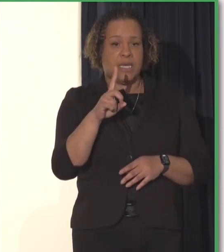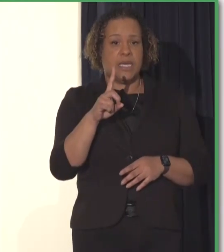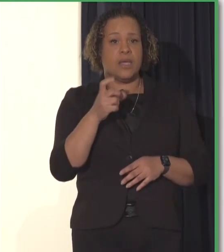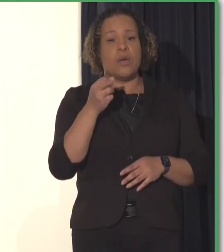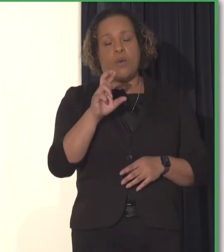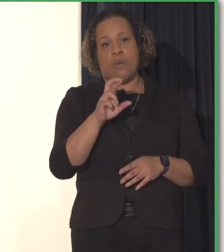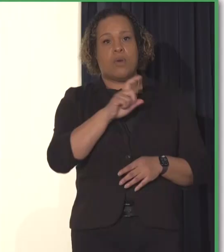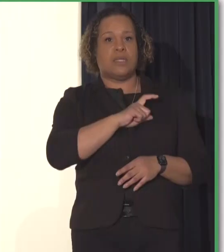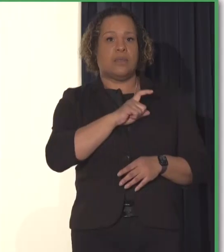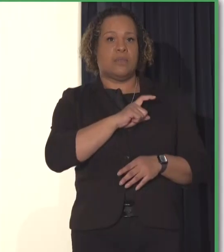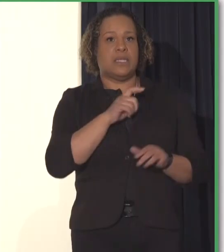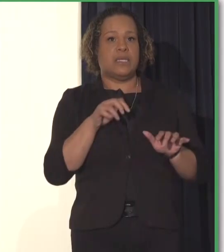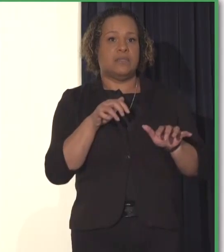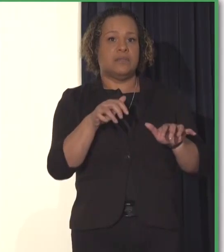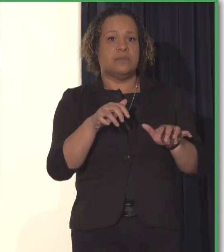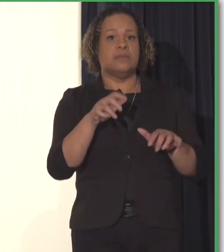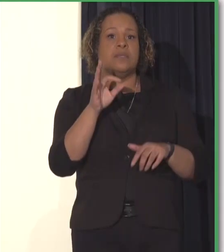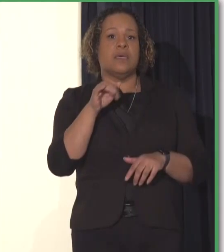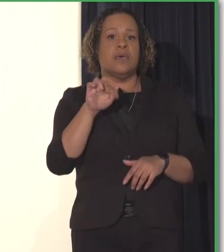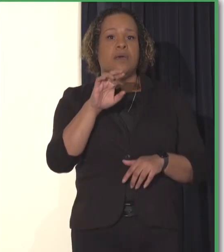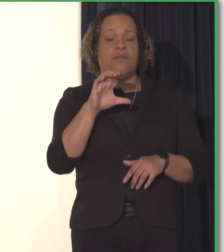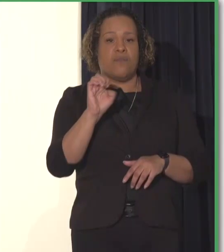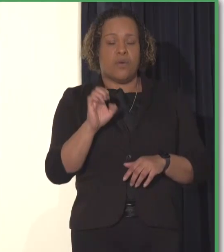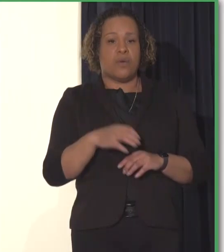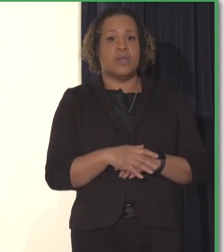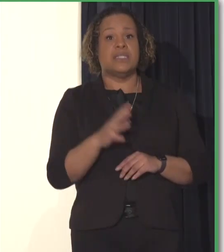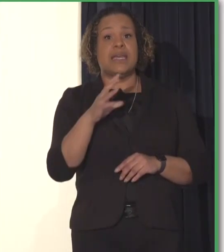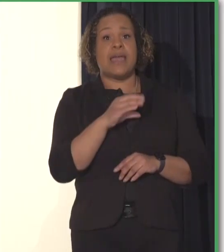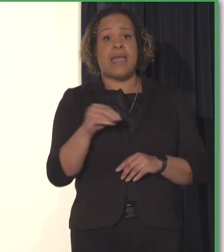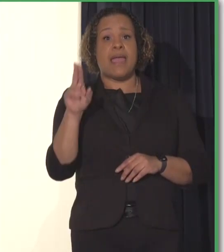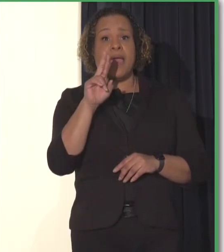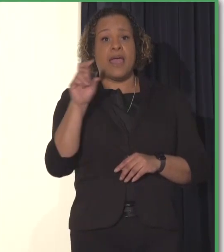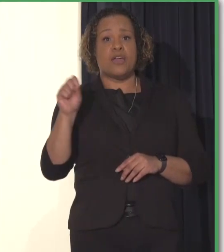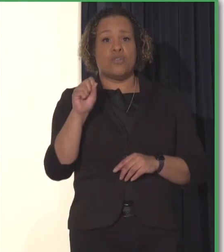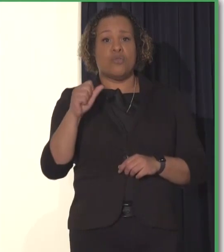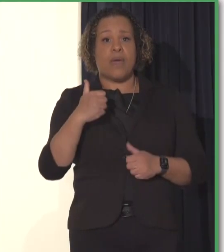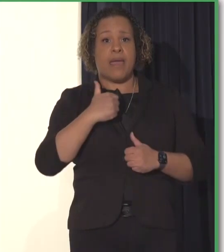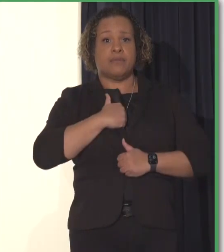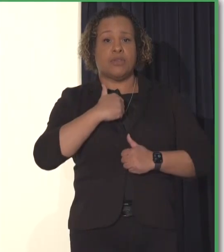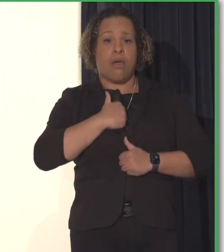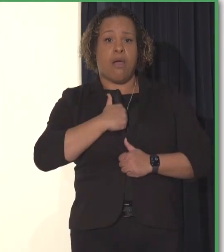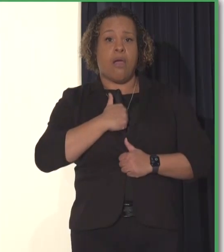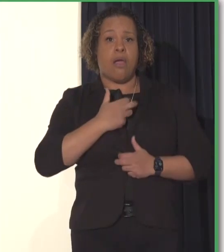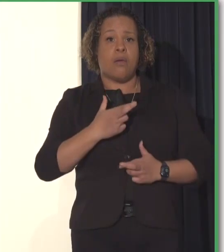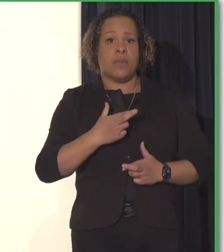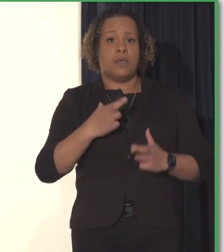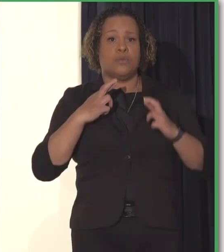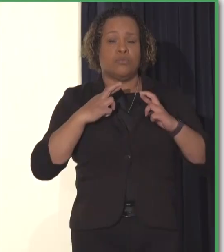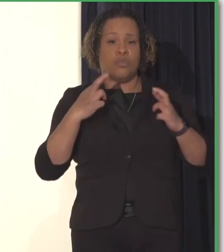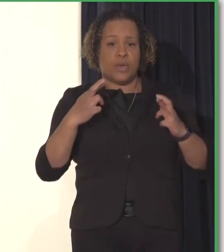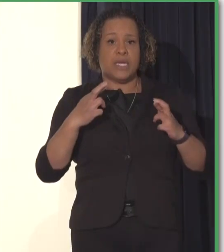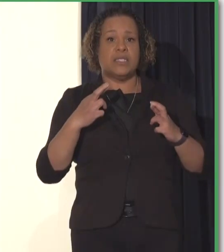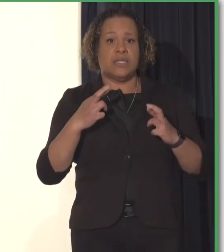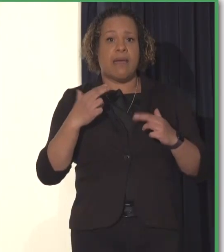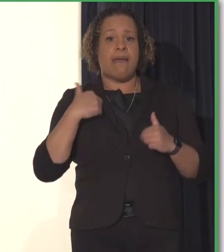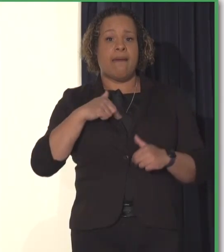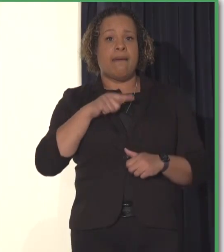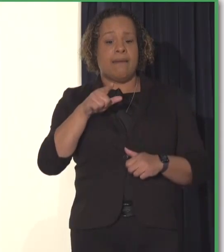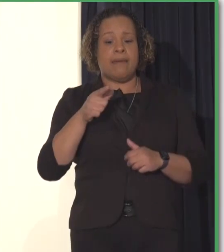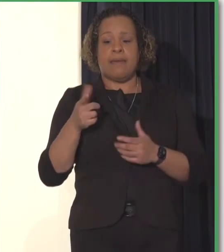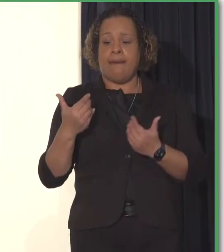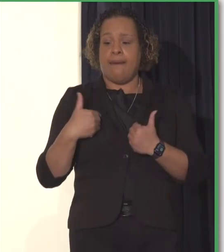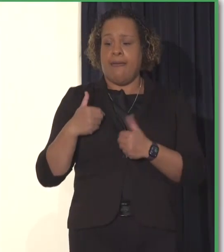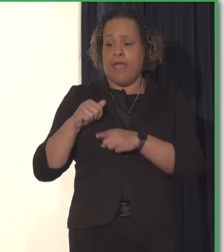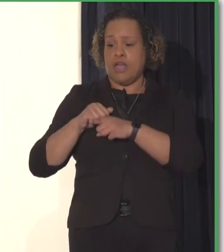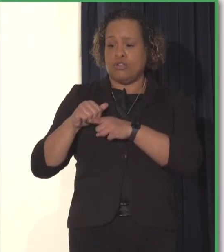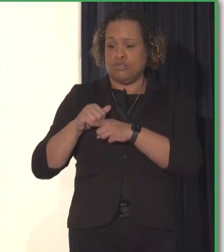police force. And whereas a U.S. Army veteran, he drew on the training skills and leadership gained in